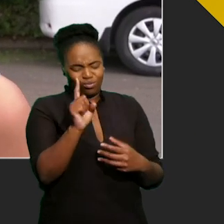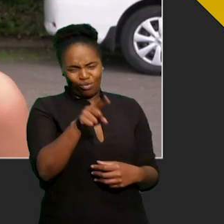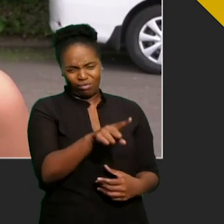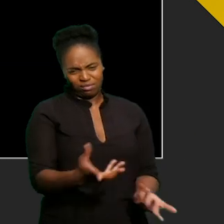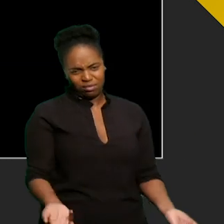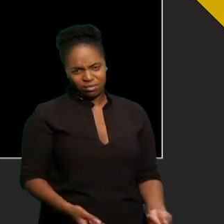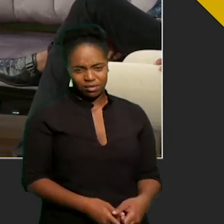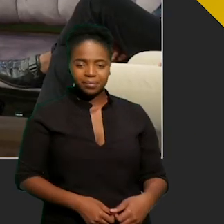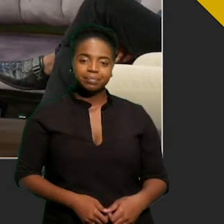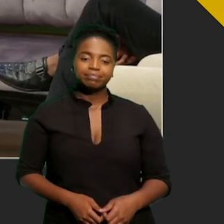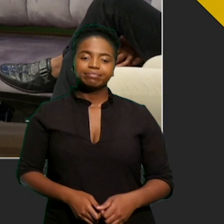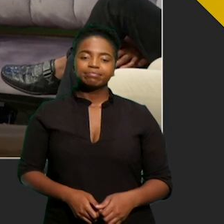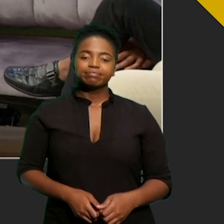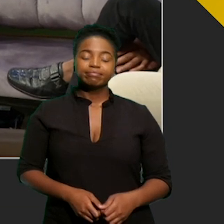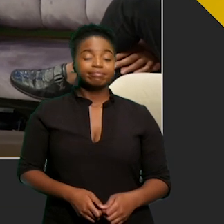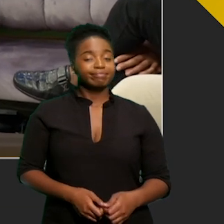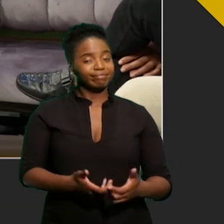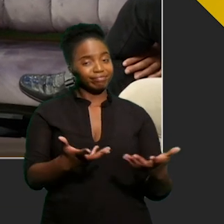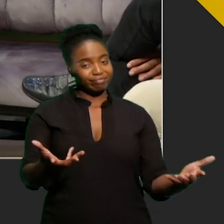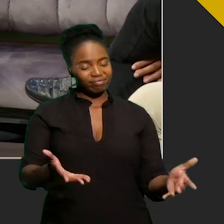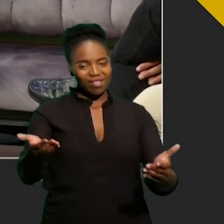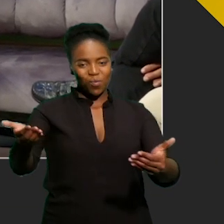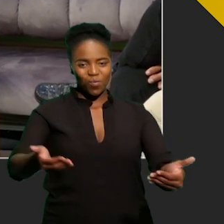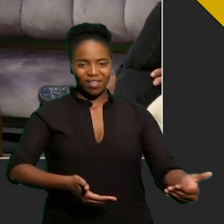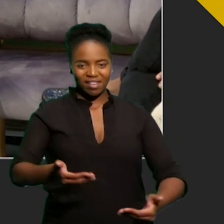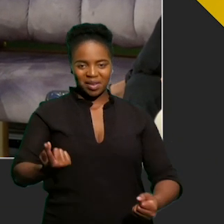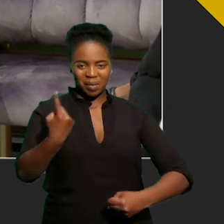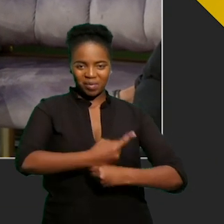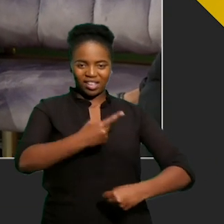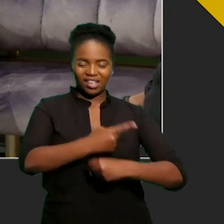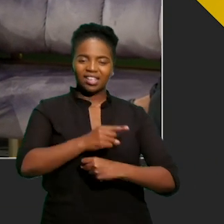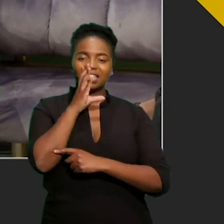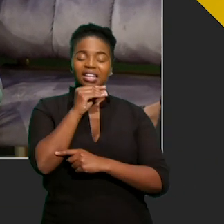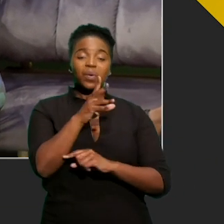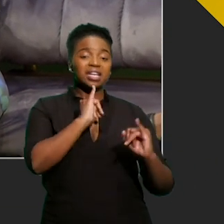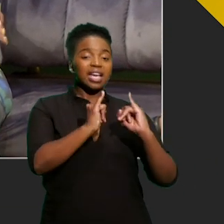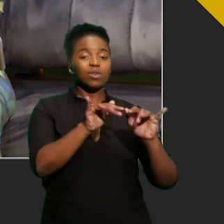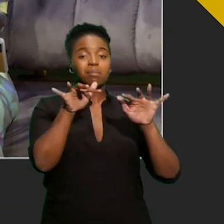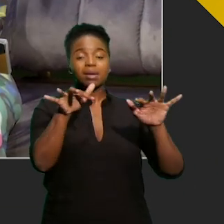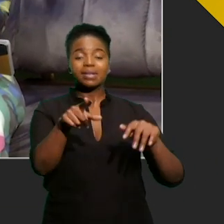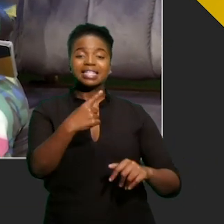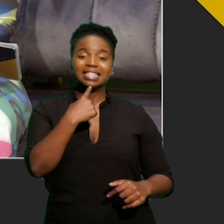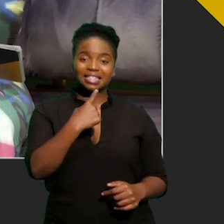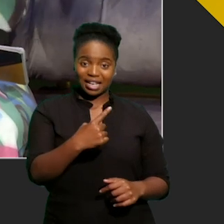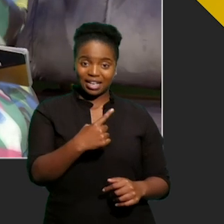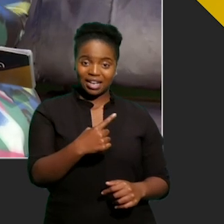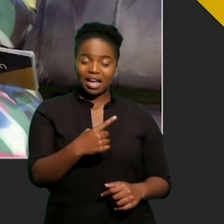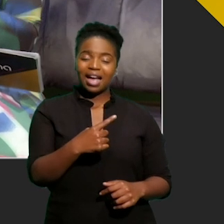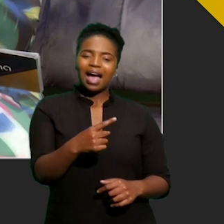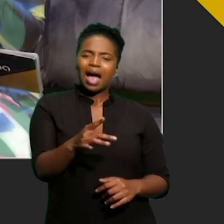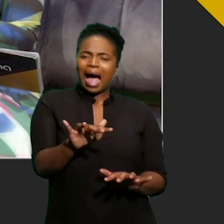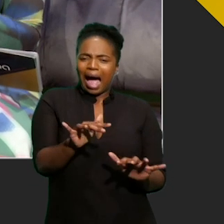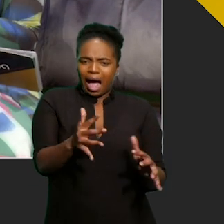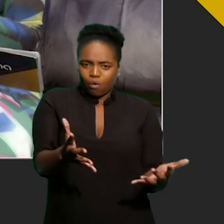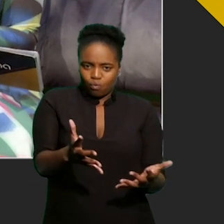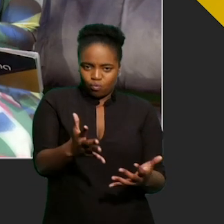right. Ra go amogela back on Daily Thetha wa bakwa baswa mo strateng ba re keng ba re bona ba nyako tshiba gore na how do they